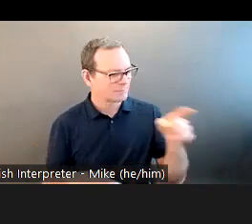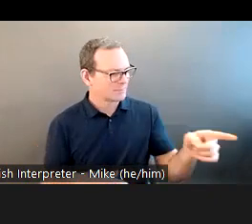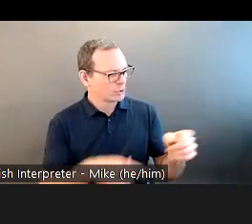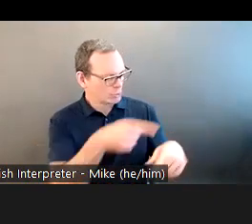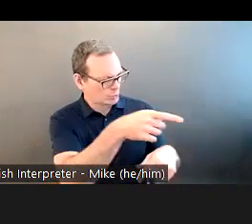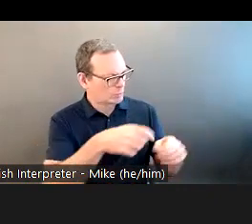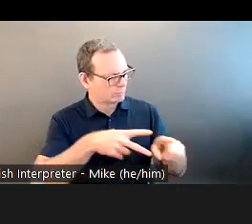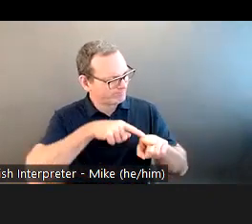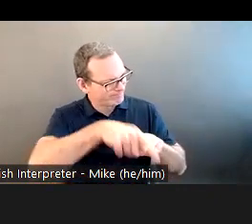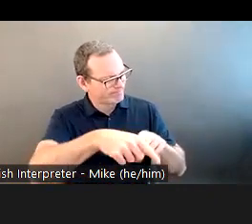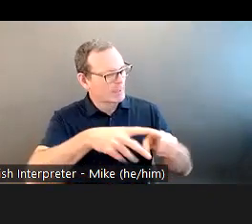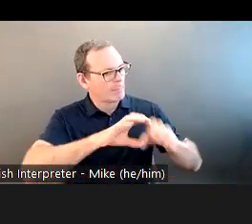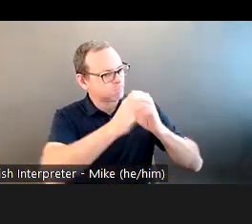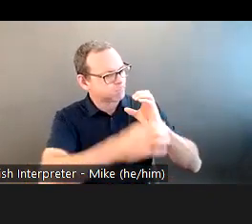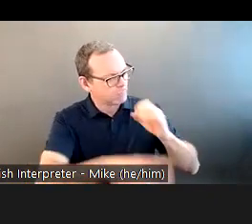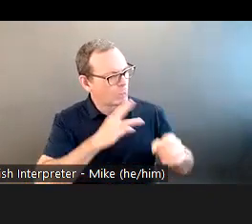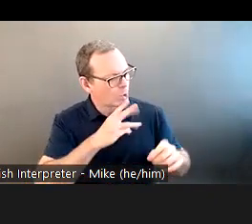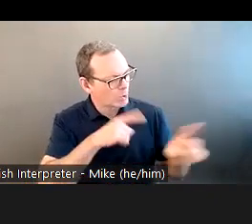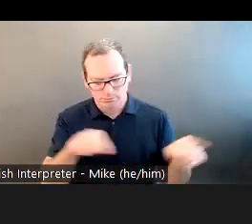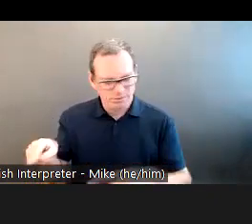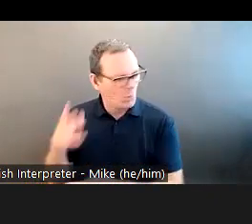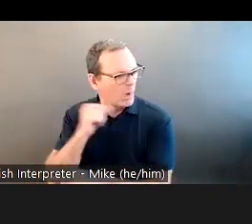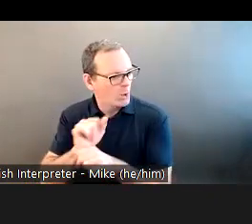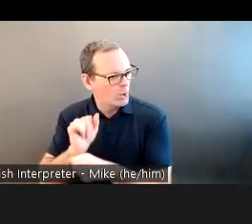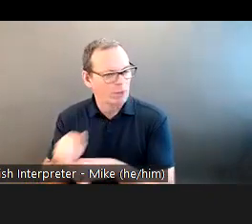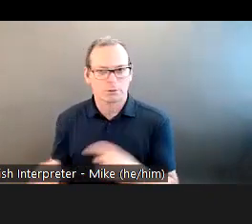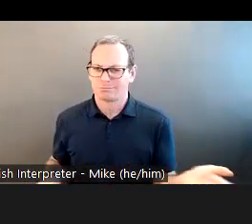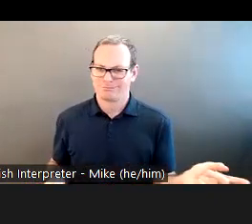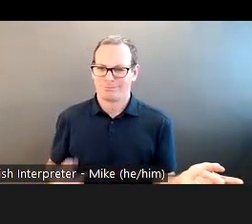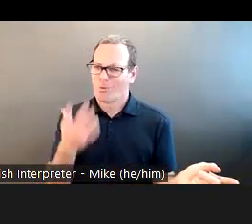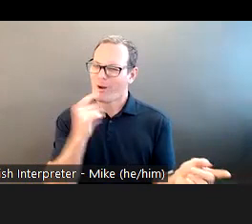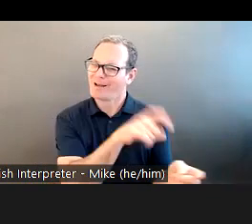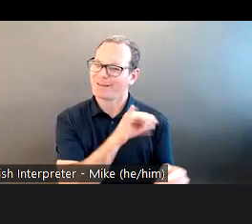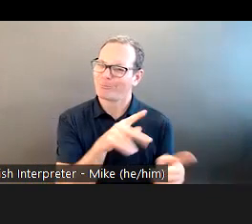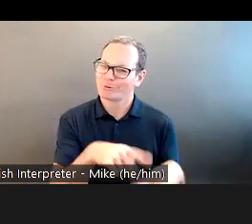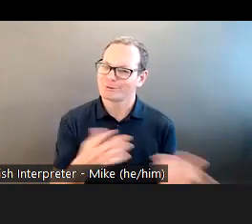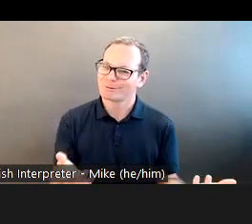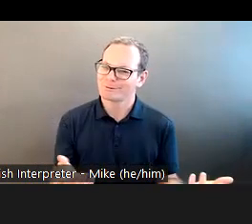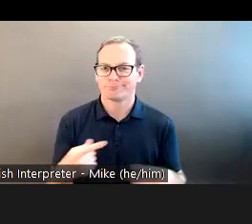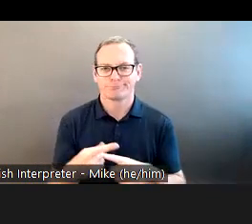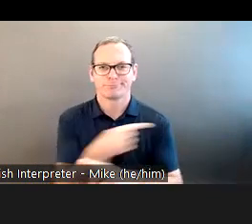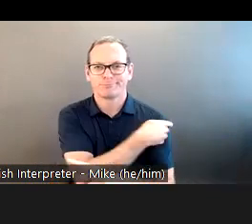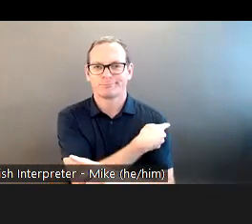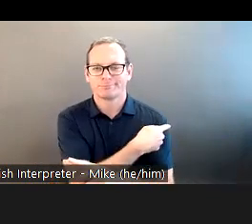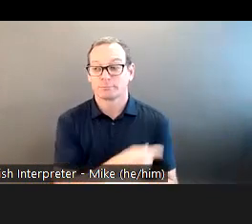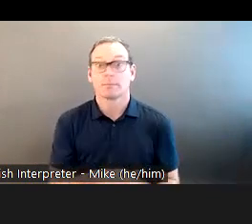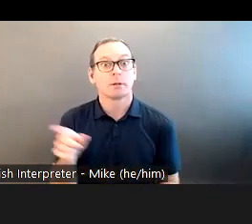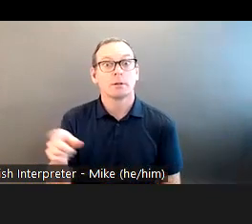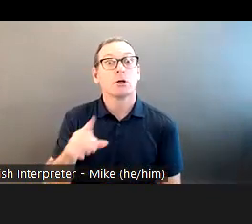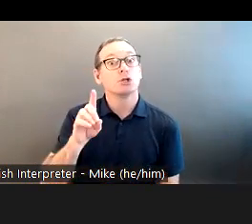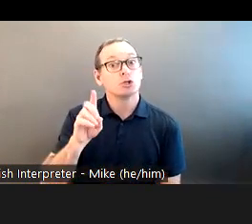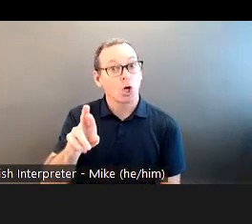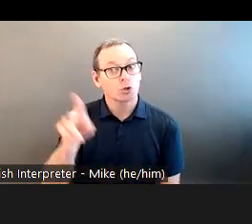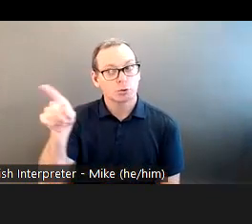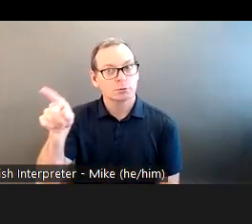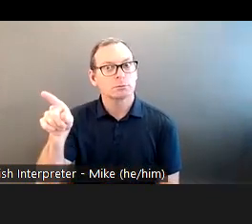for legal advice. Okay, lawyers talk to you about power of attorneys and lawyers talk to you about wills. Doctors talk to you about medicine